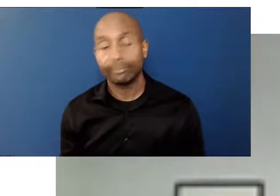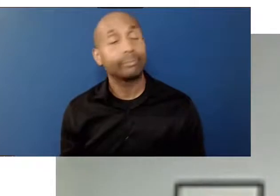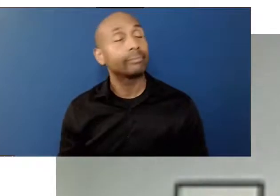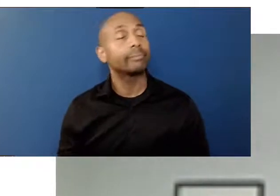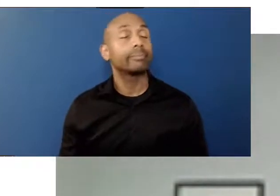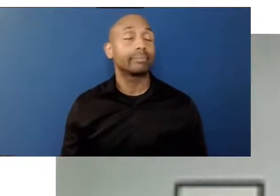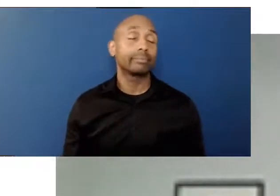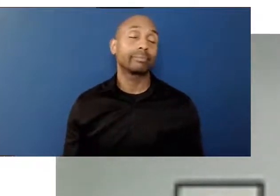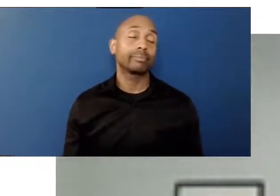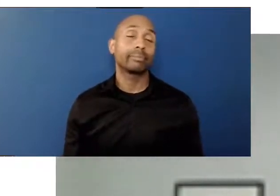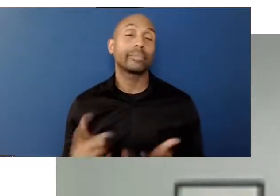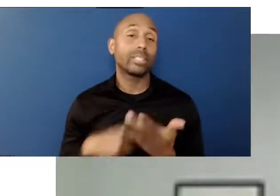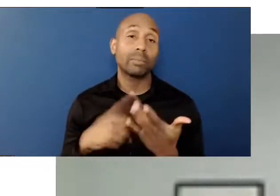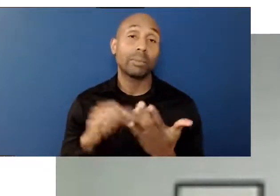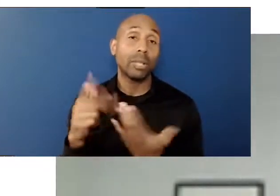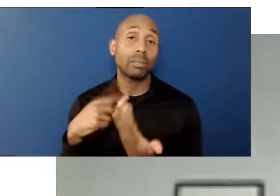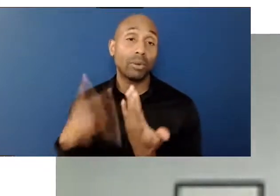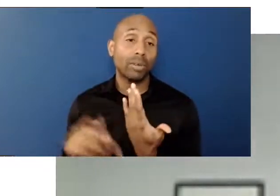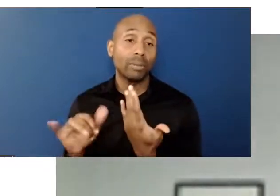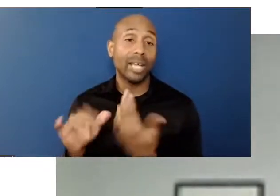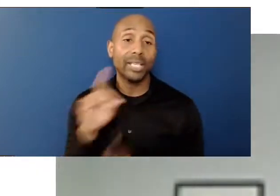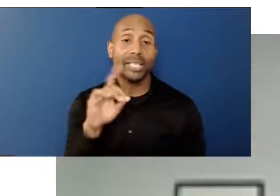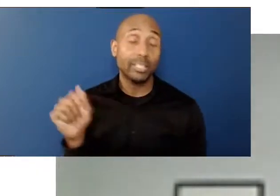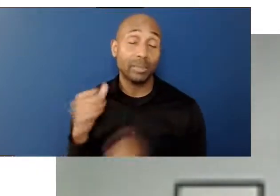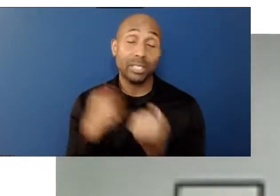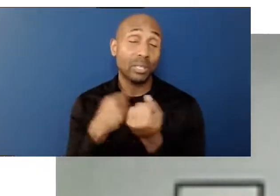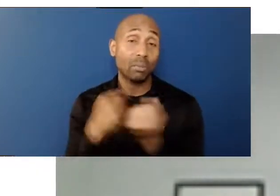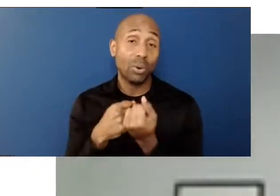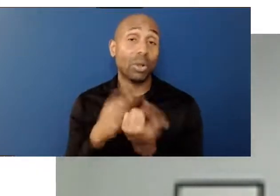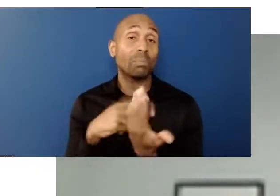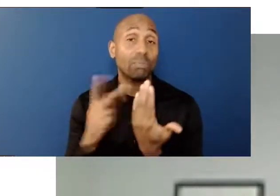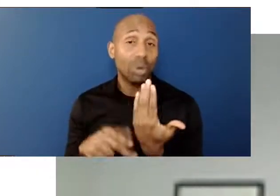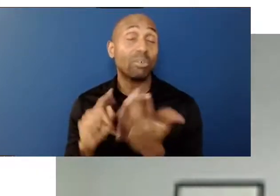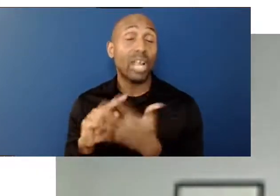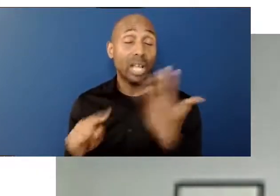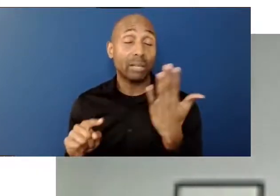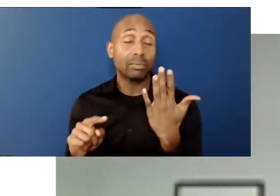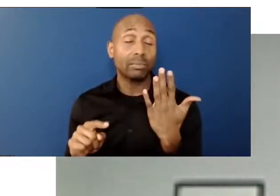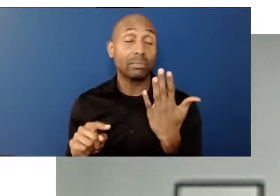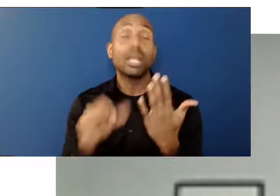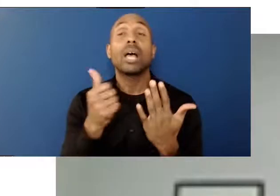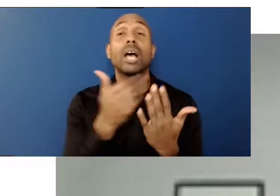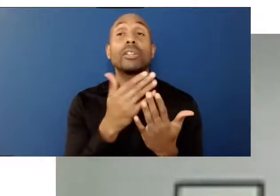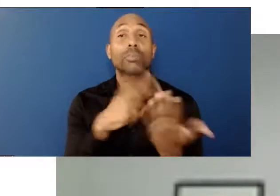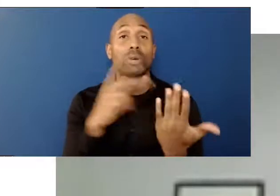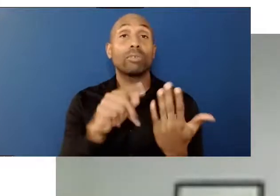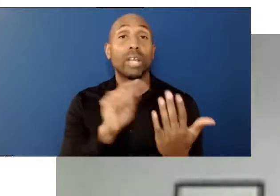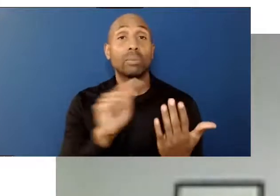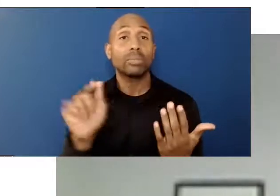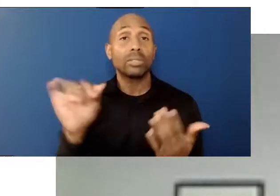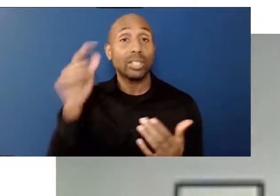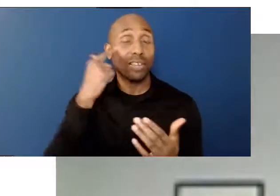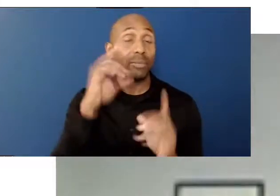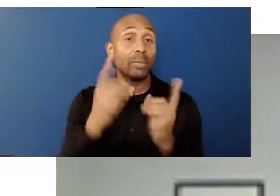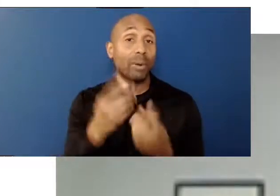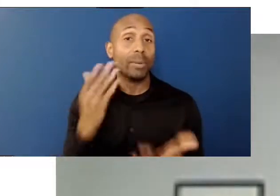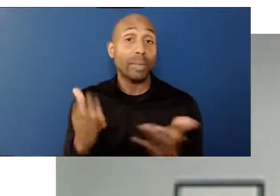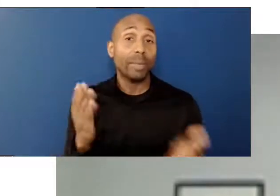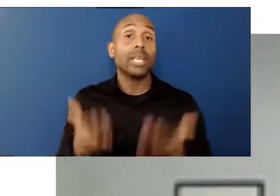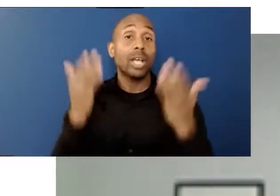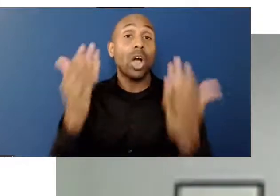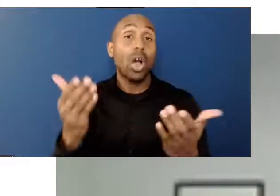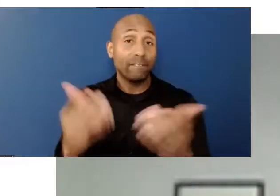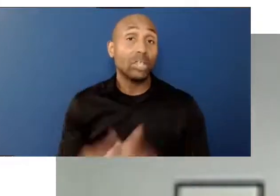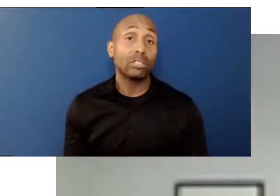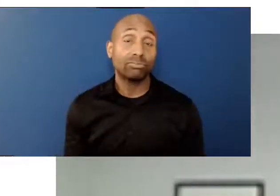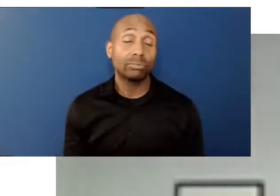programs such as the disability support programs or other things that are offered within government departments. And so,